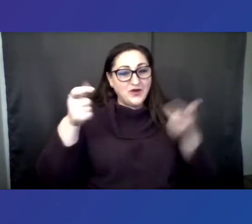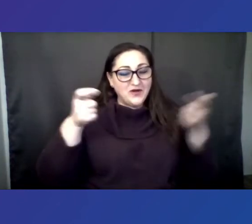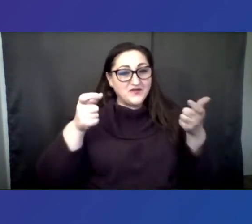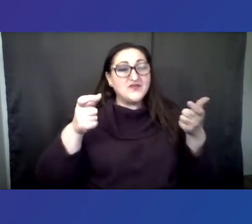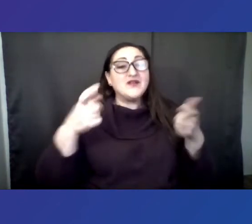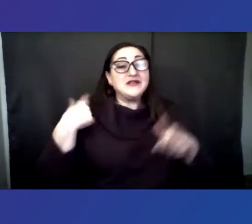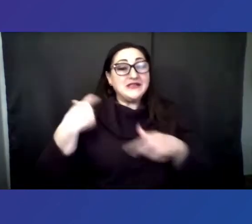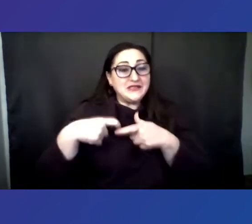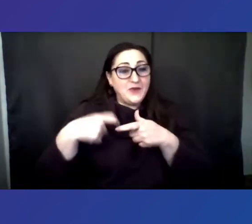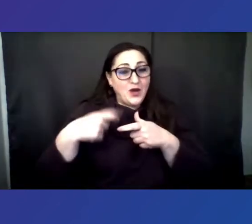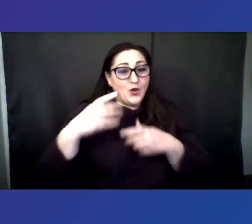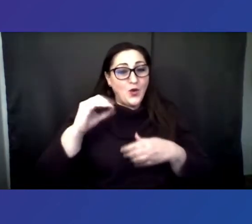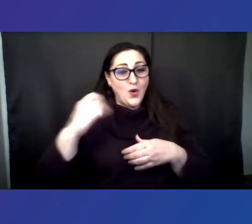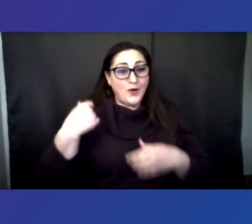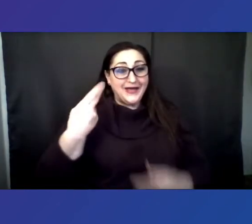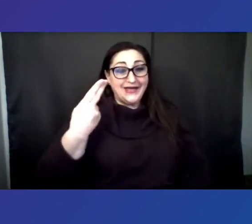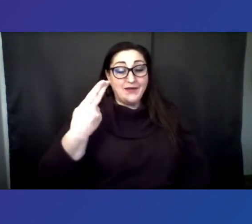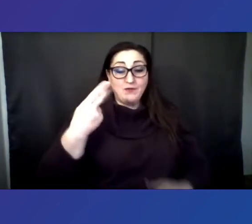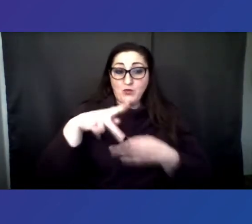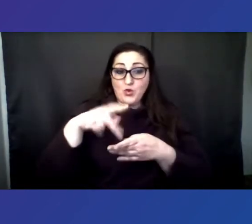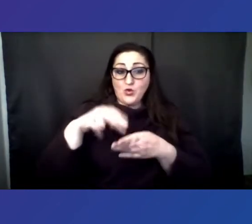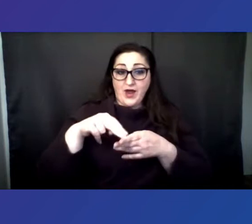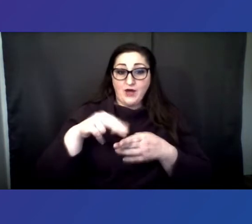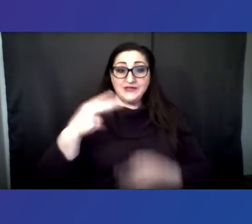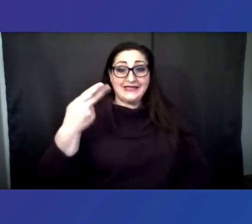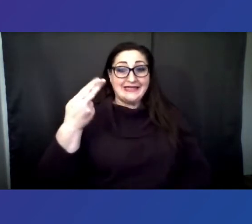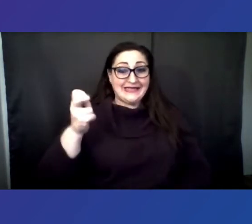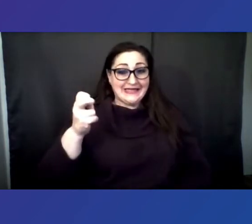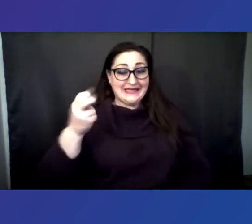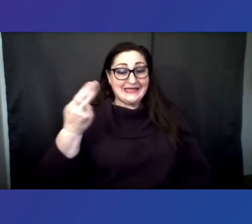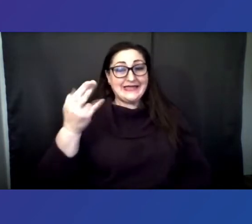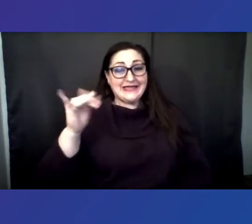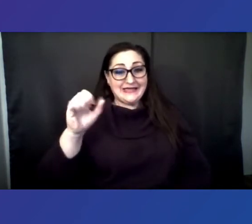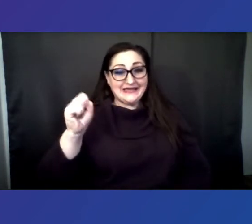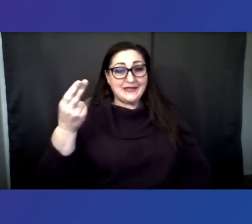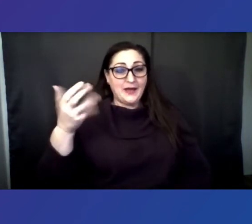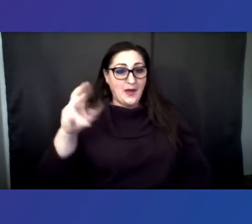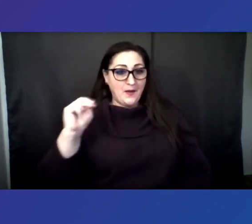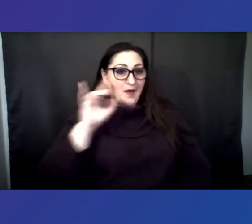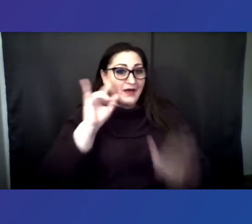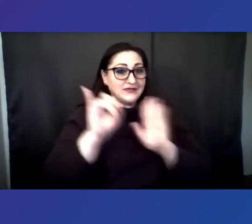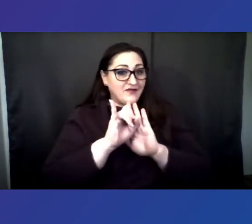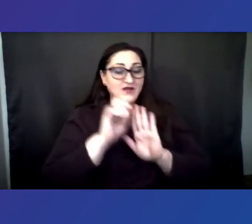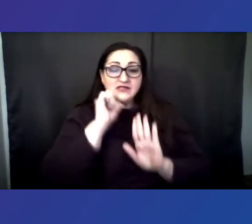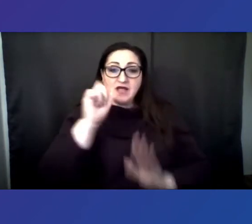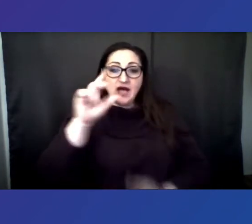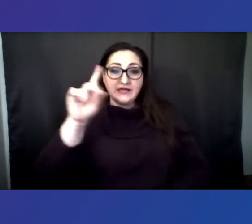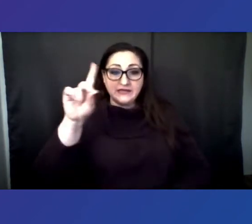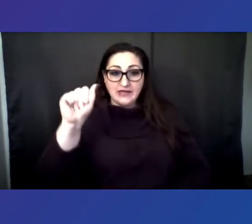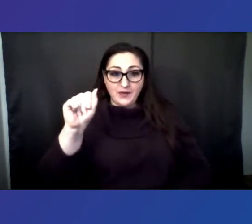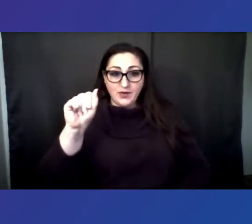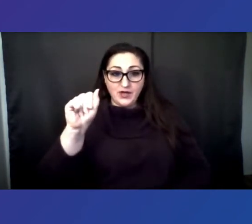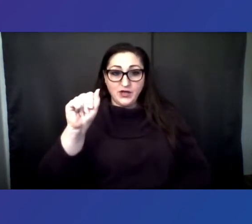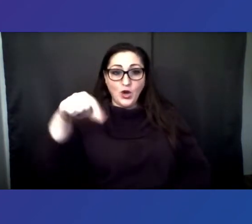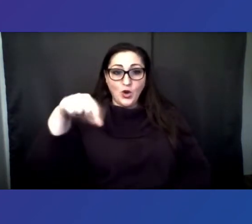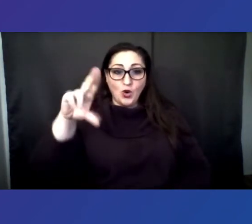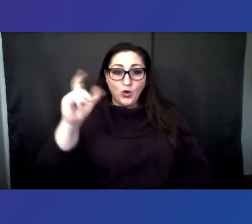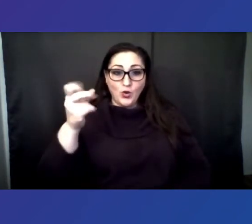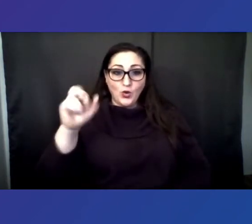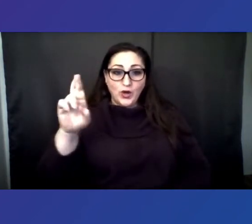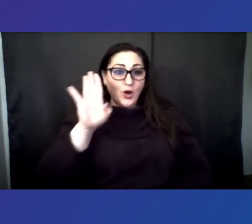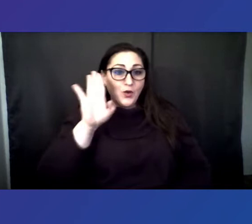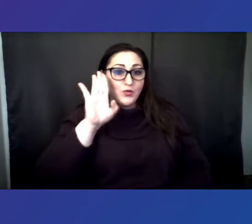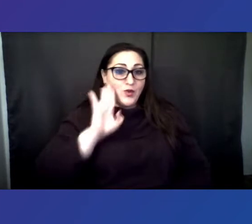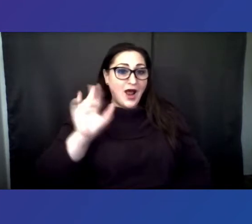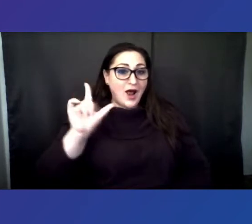are he, his, and him, and I identify as a non-disabled, queer, brown, Latinx man from